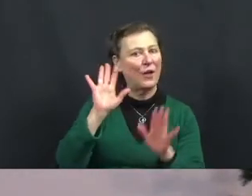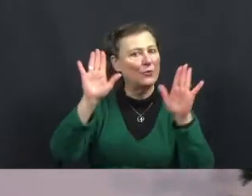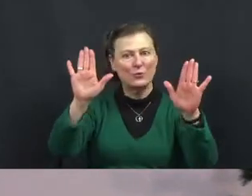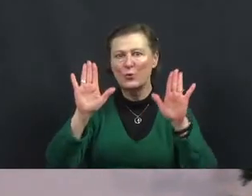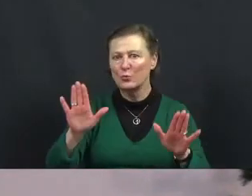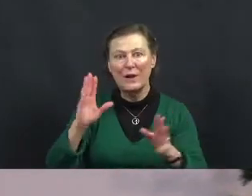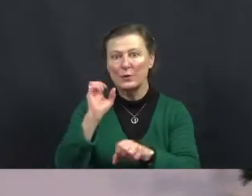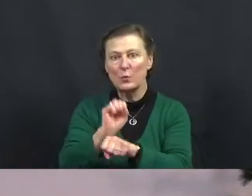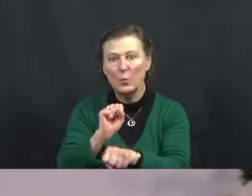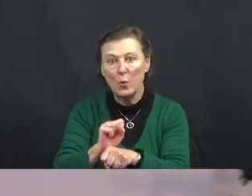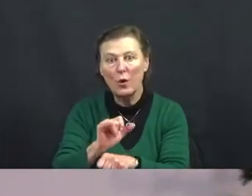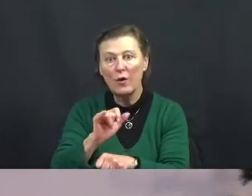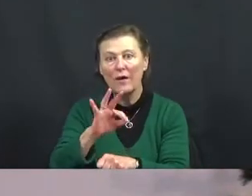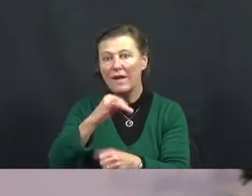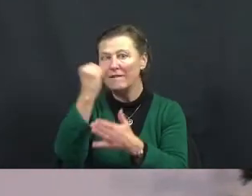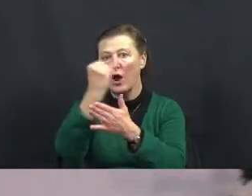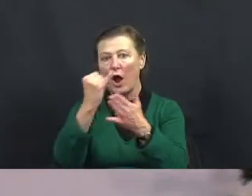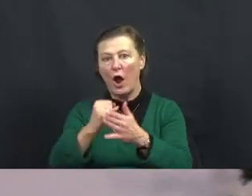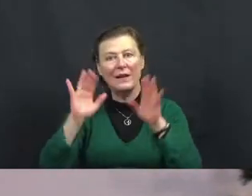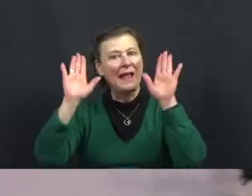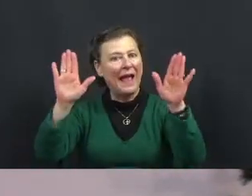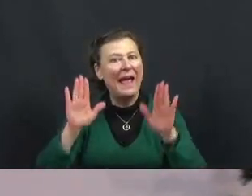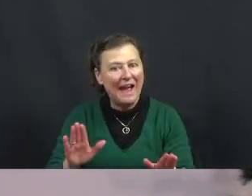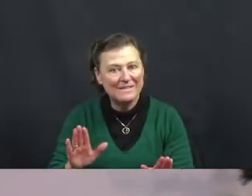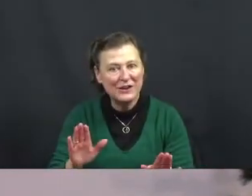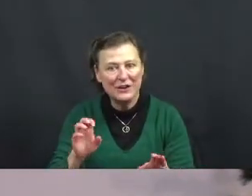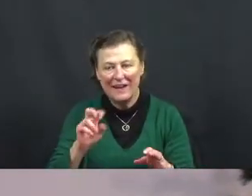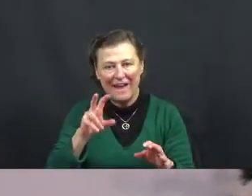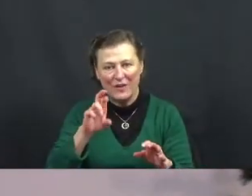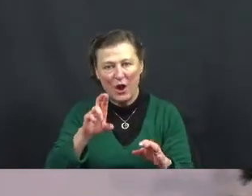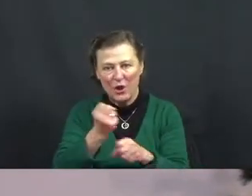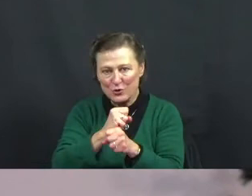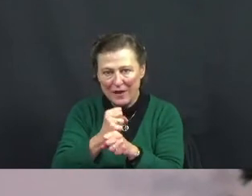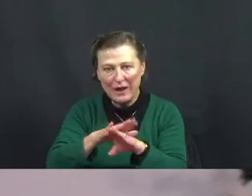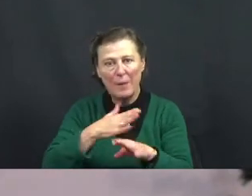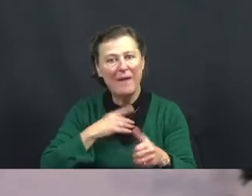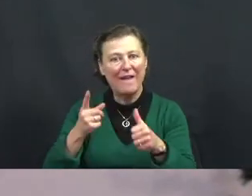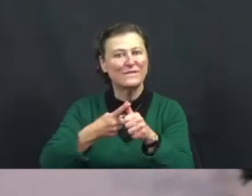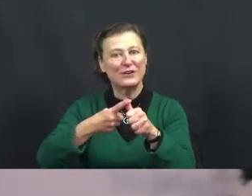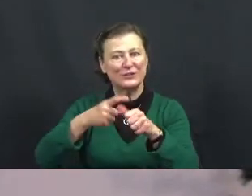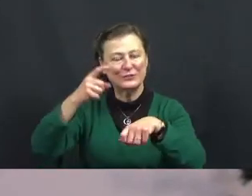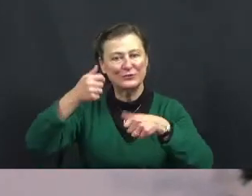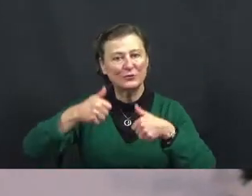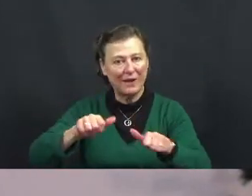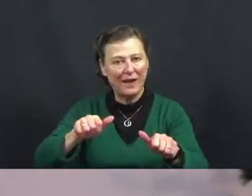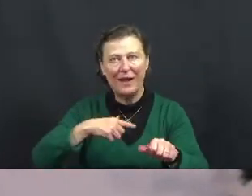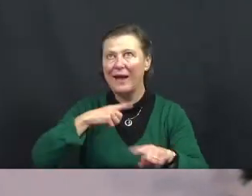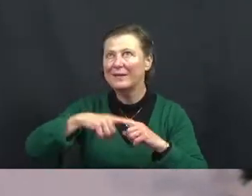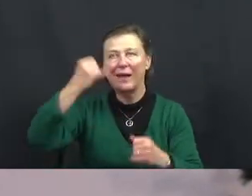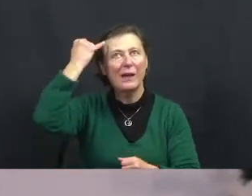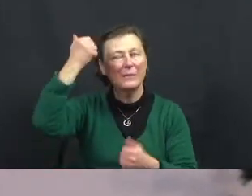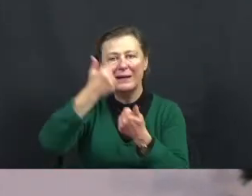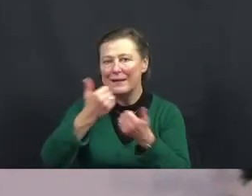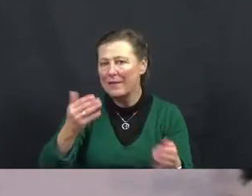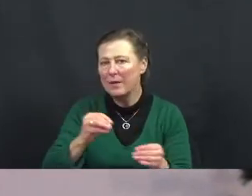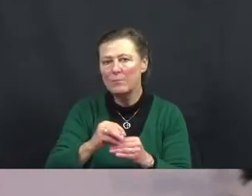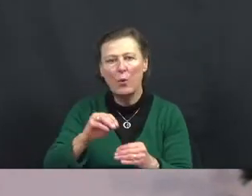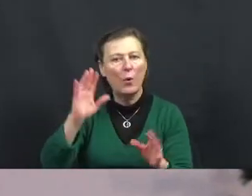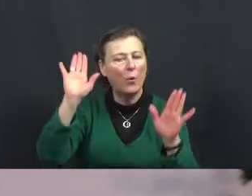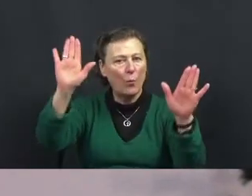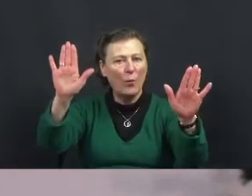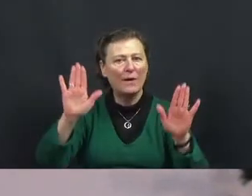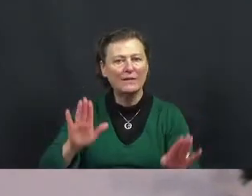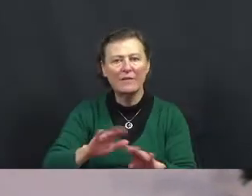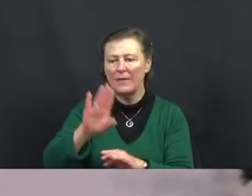work of art ever created on my first try. I thought I could not imagine anything more glorious than